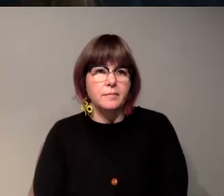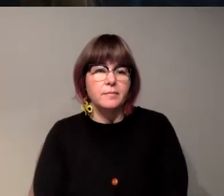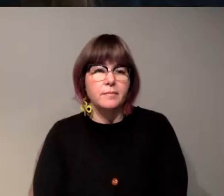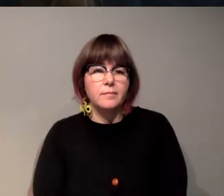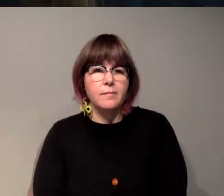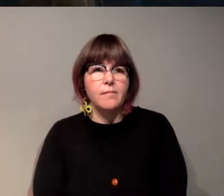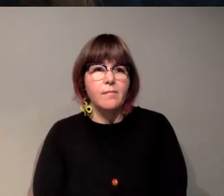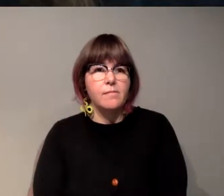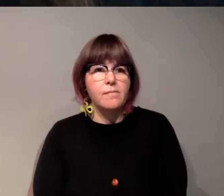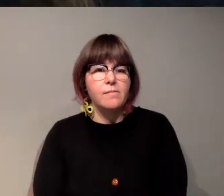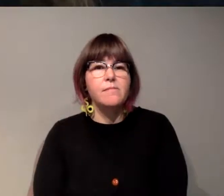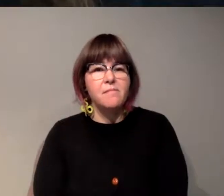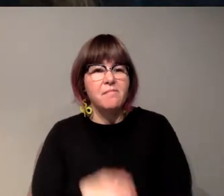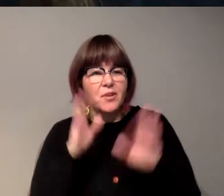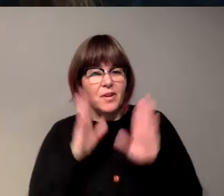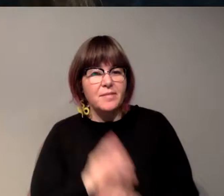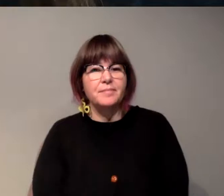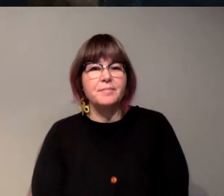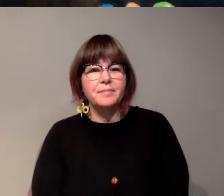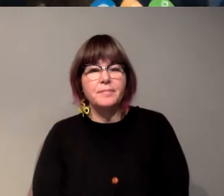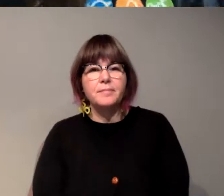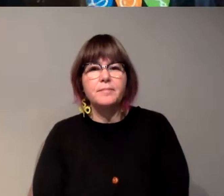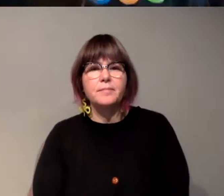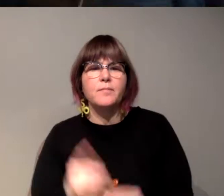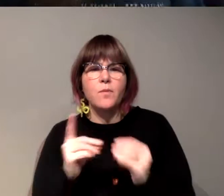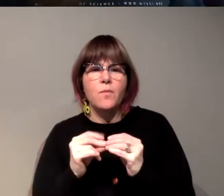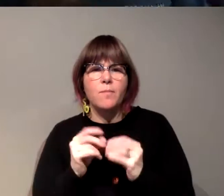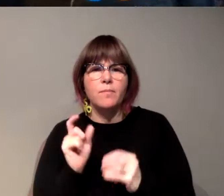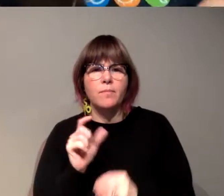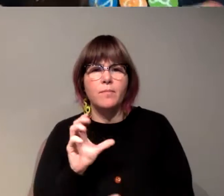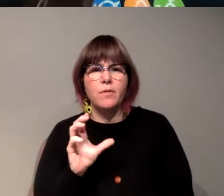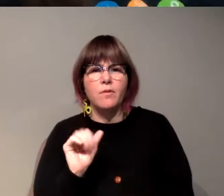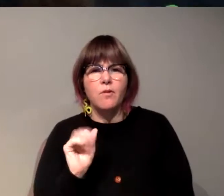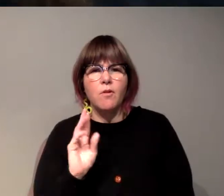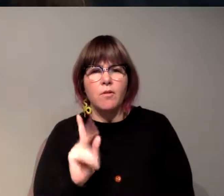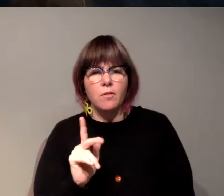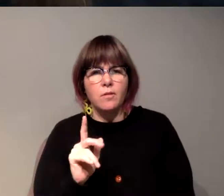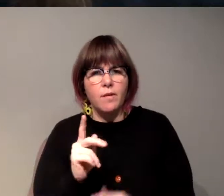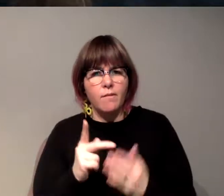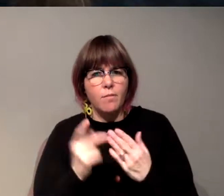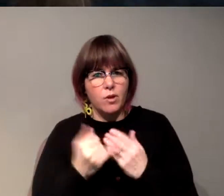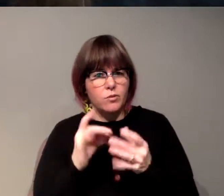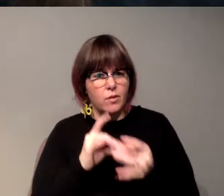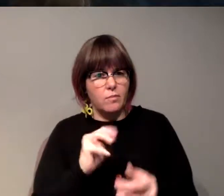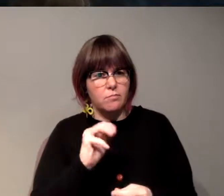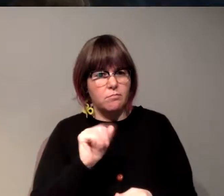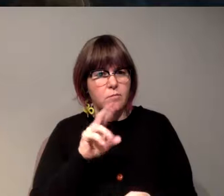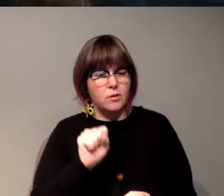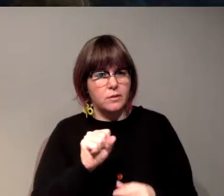level. Great. Absolutely. And one more question from Carl. Are there any projects on Mars data or